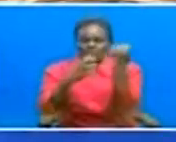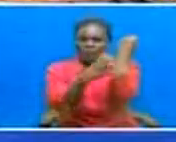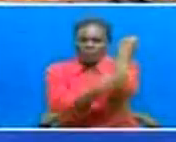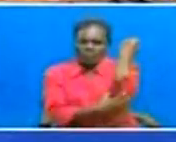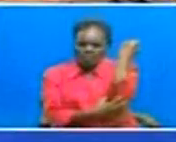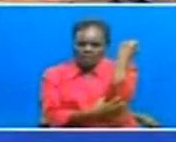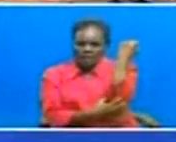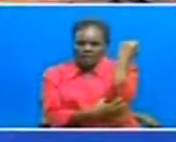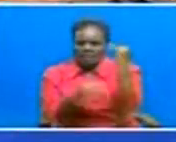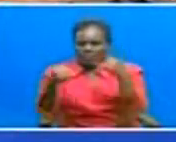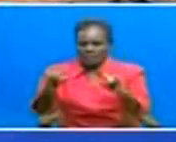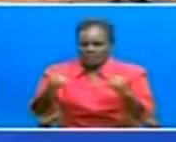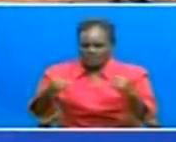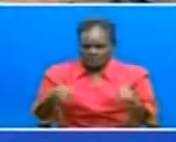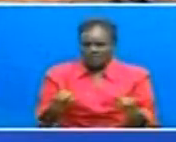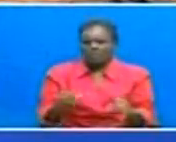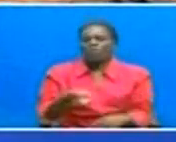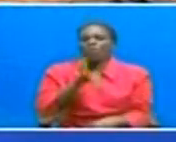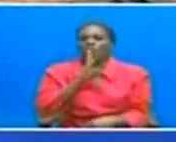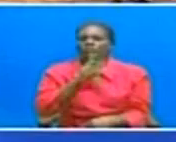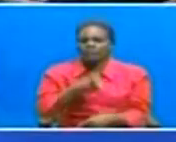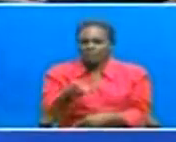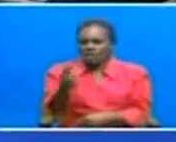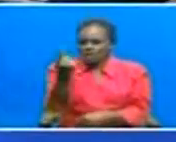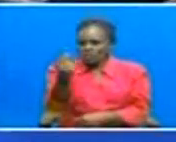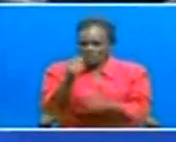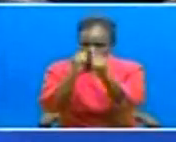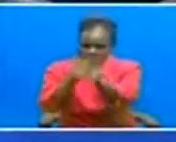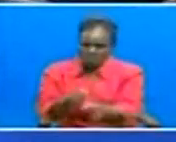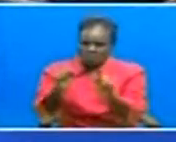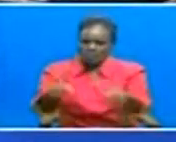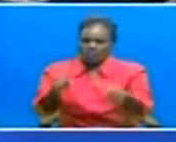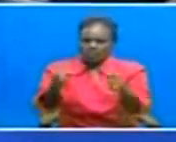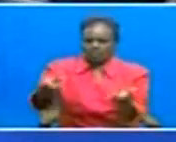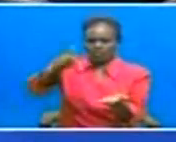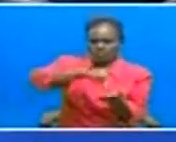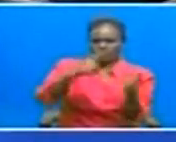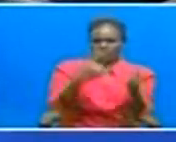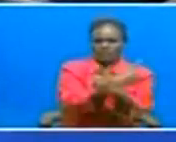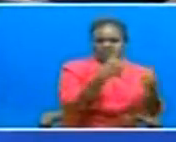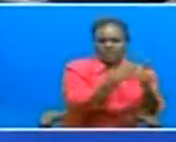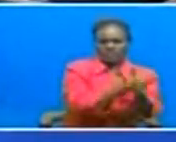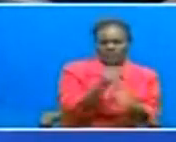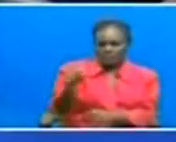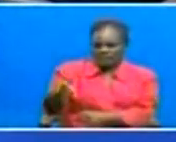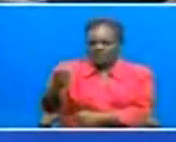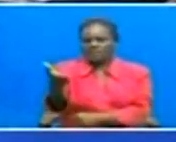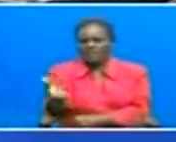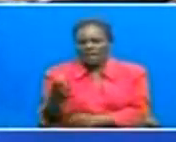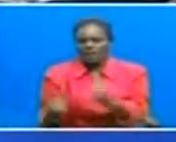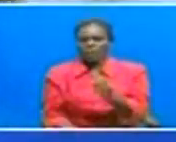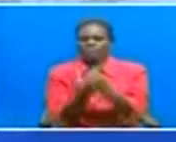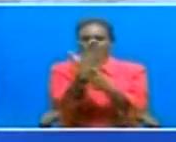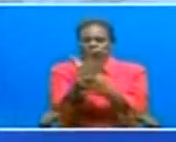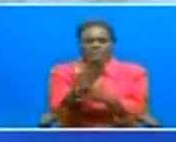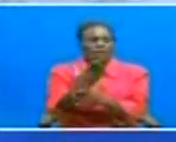irrigation. By implementing drip irrigation, smallholder farmers are able to increase the variety of crops on their farms and produce